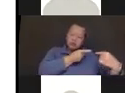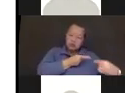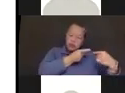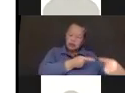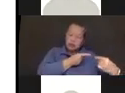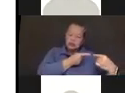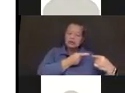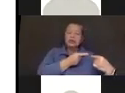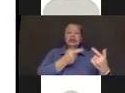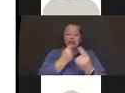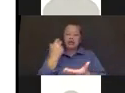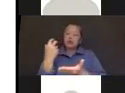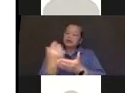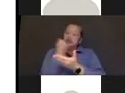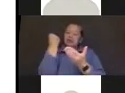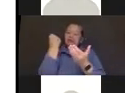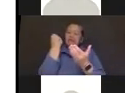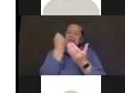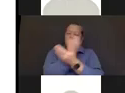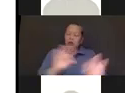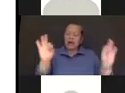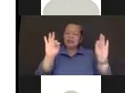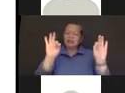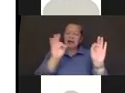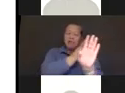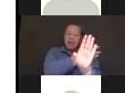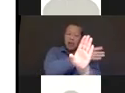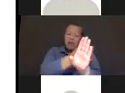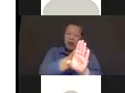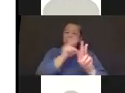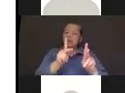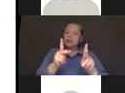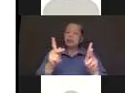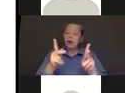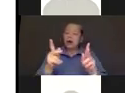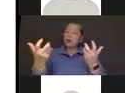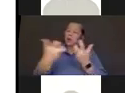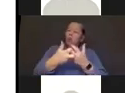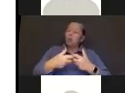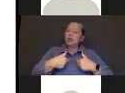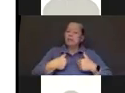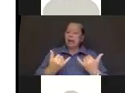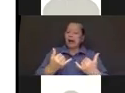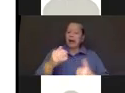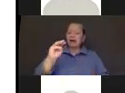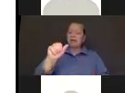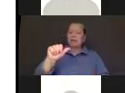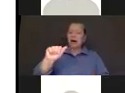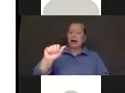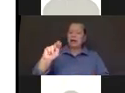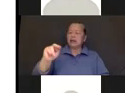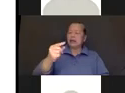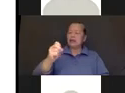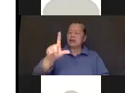to achieve liberation are with me now. Maya Angelou always said that